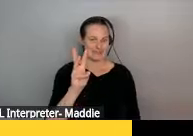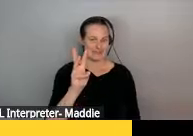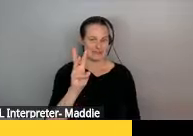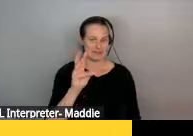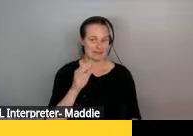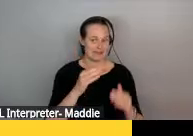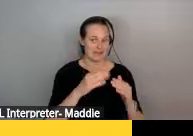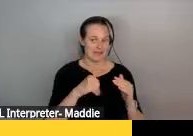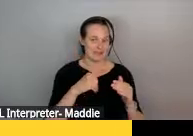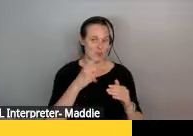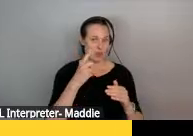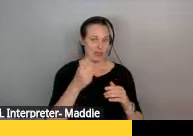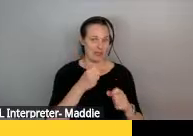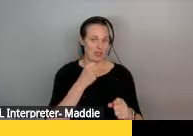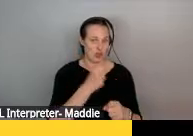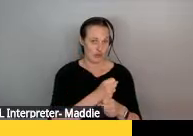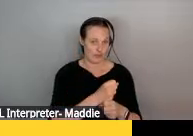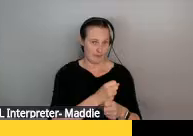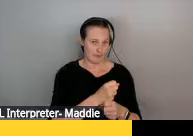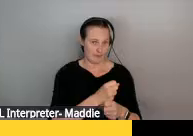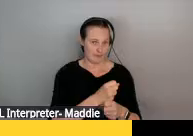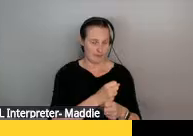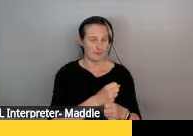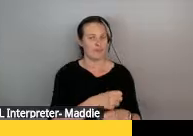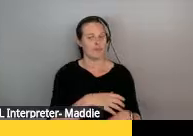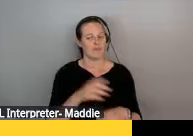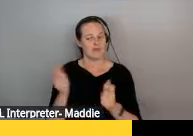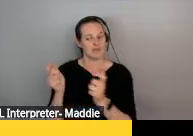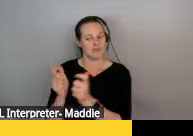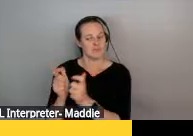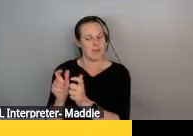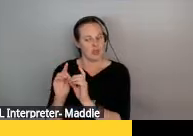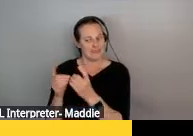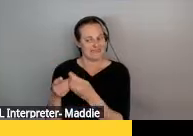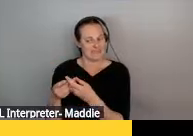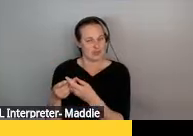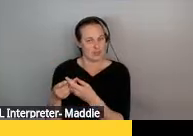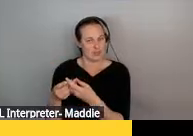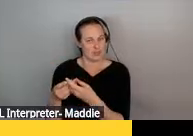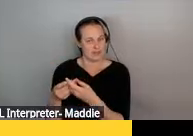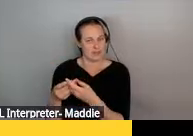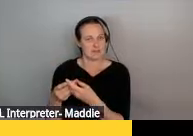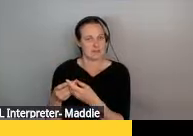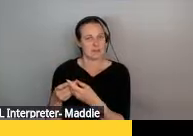now. And then for smaller districts, that will be on